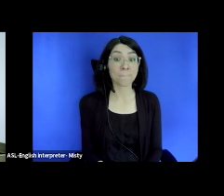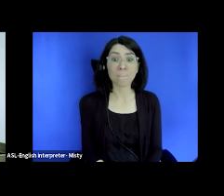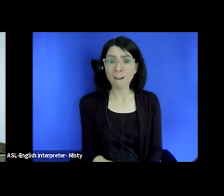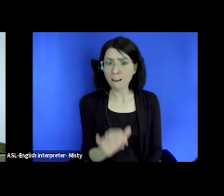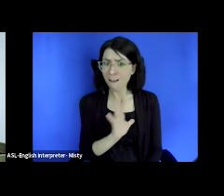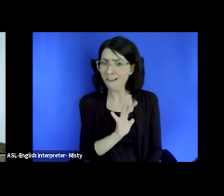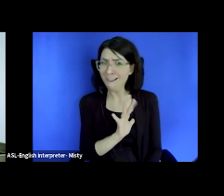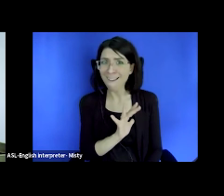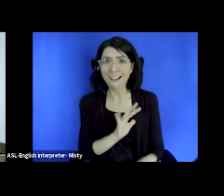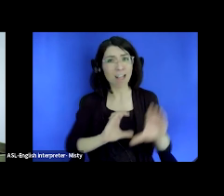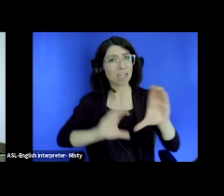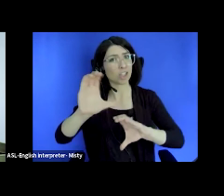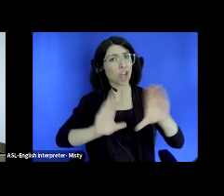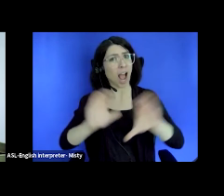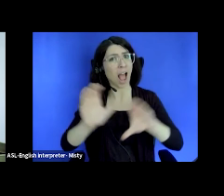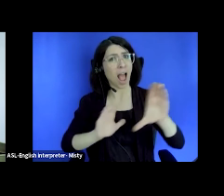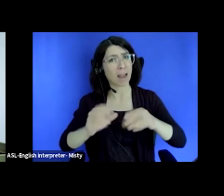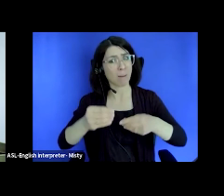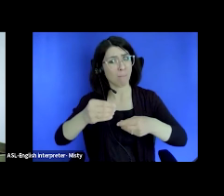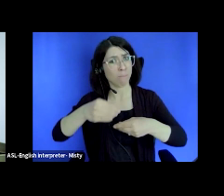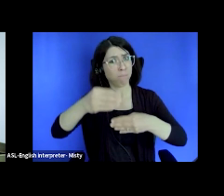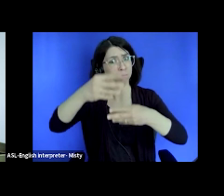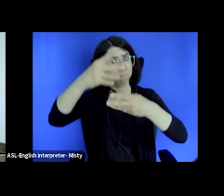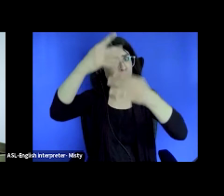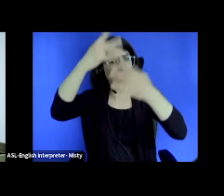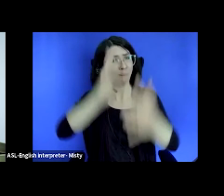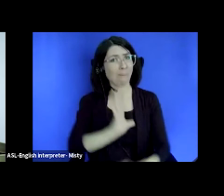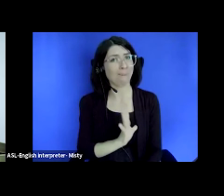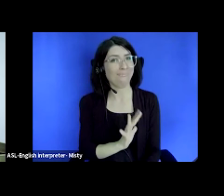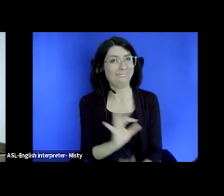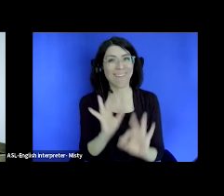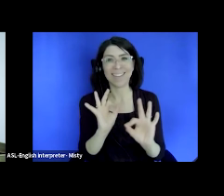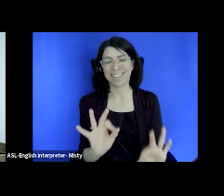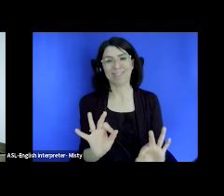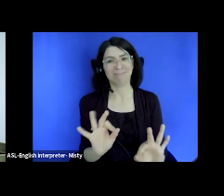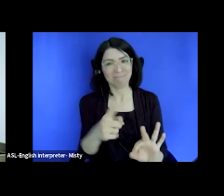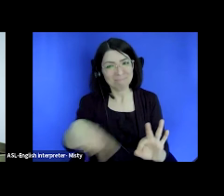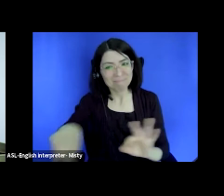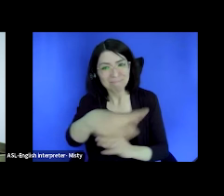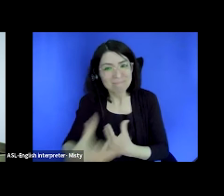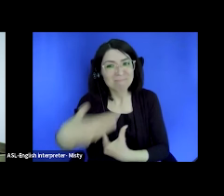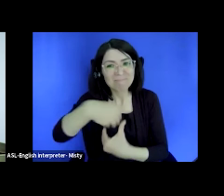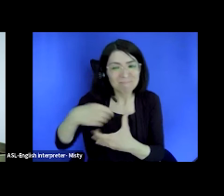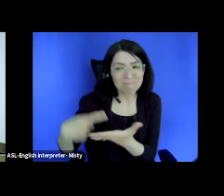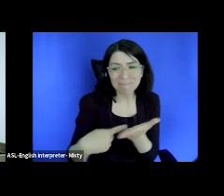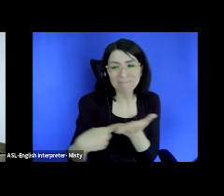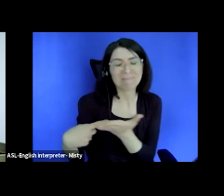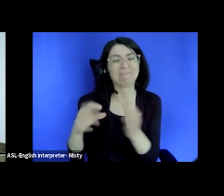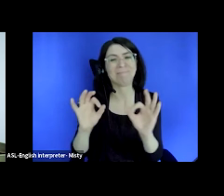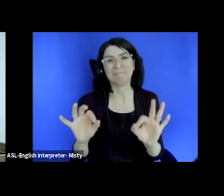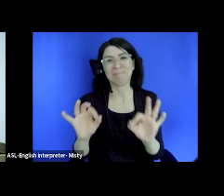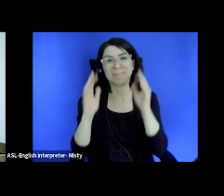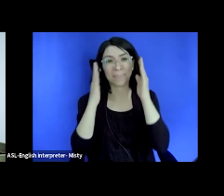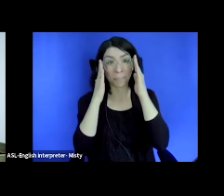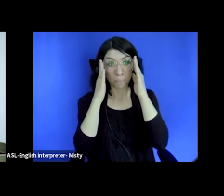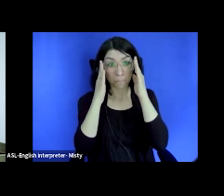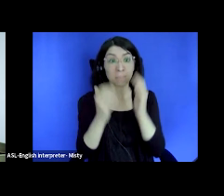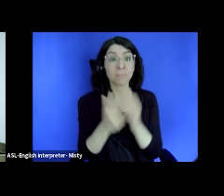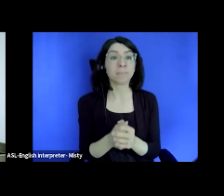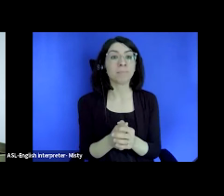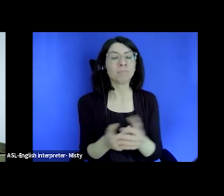is kind of getting really engaged. I'm really happy that we're all engaged in this material. So it says here, and I